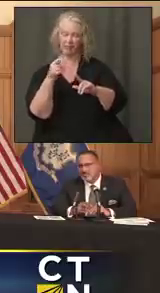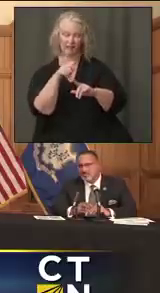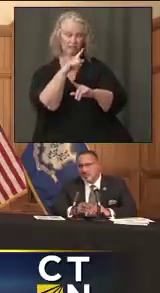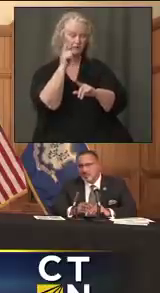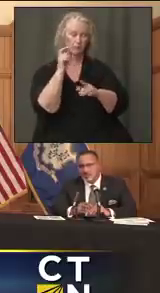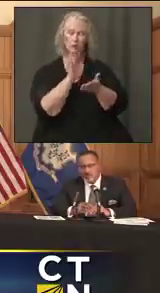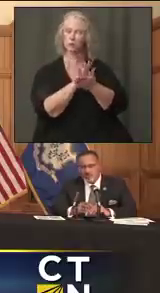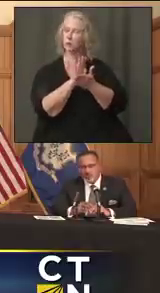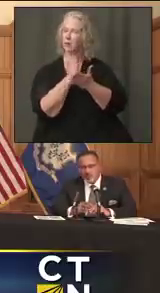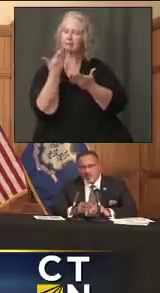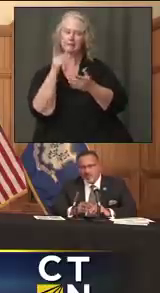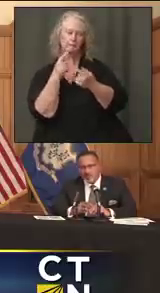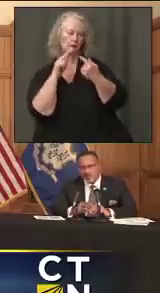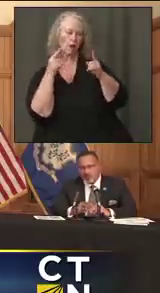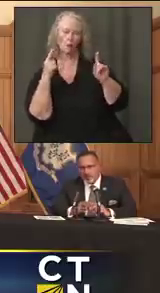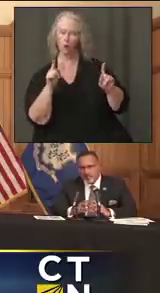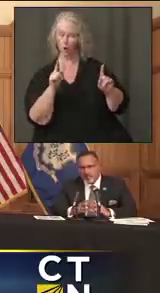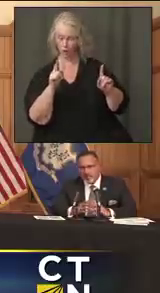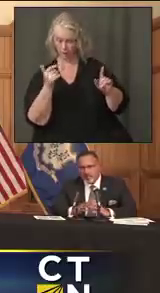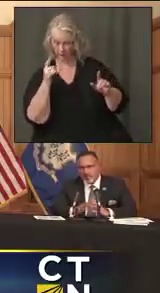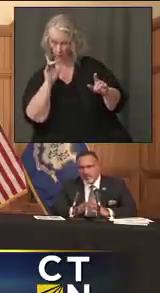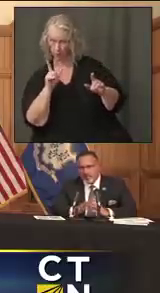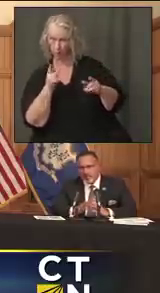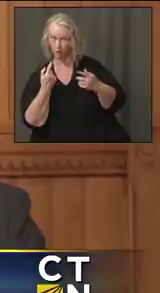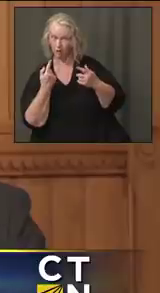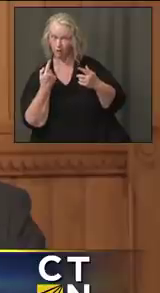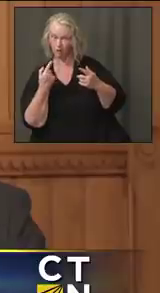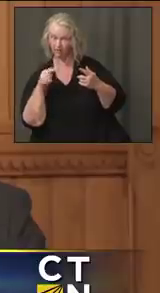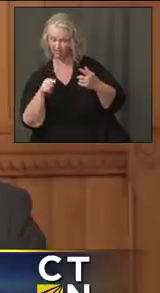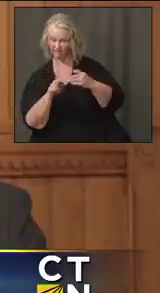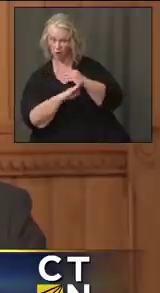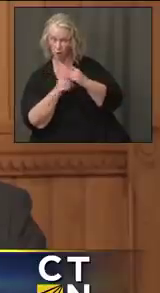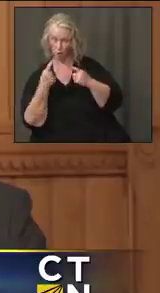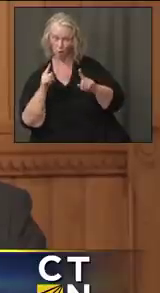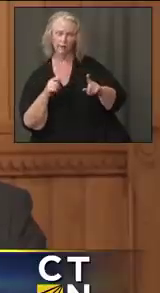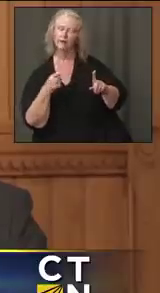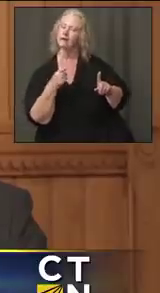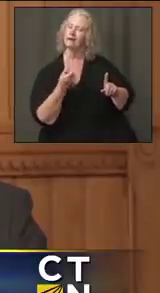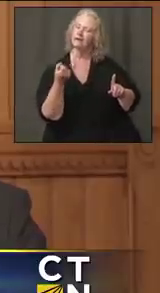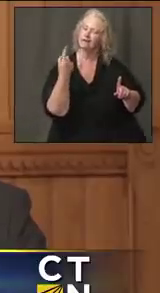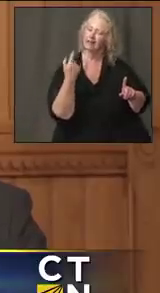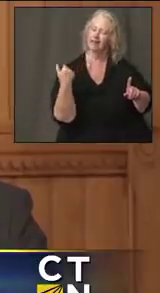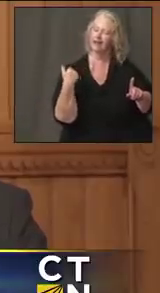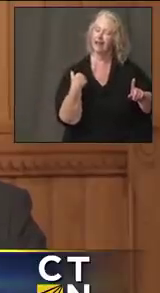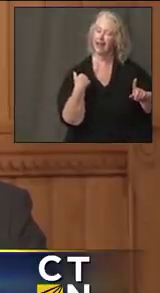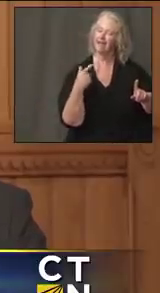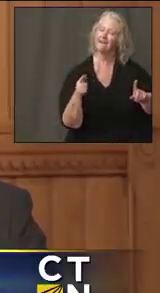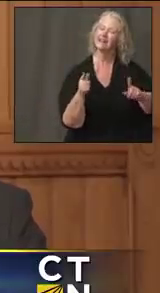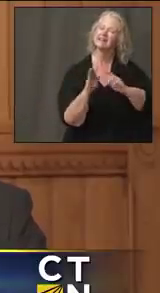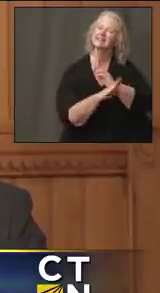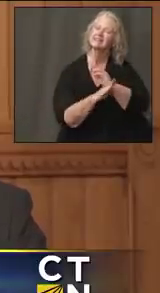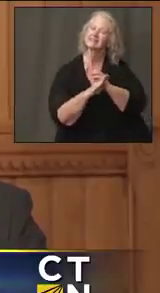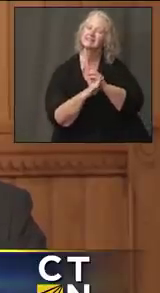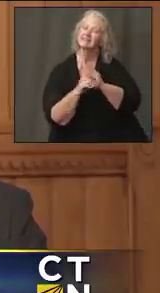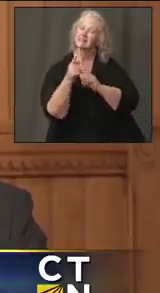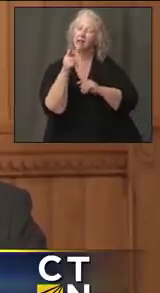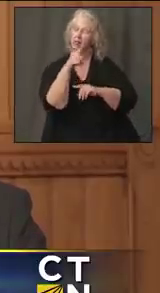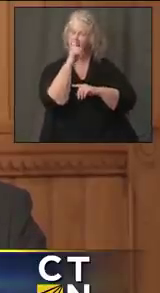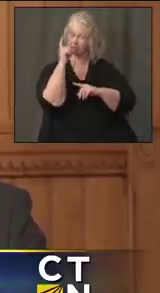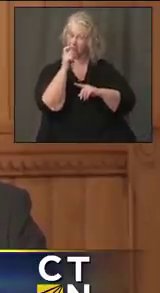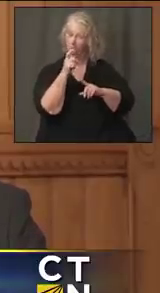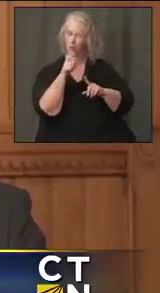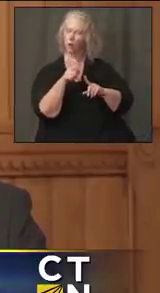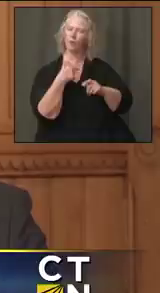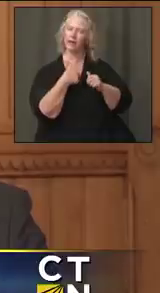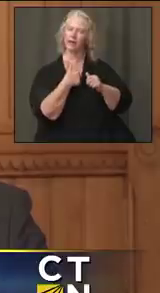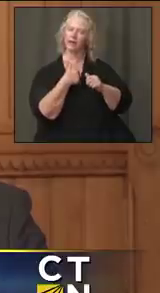restrictions? The summer school plan was developed the last week of April. And if you recall, that was when we were at the height